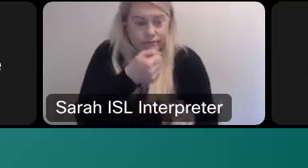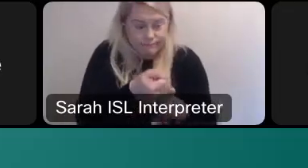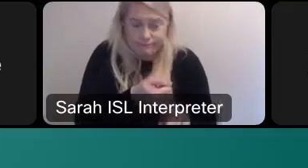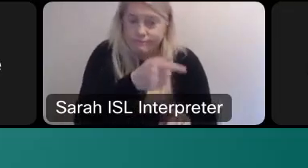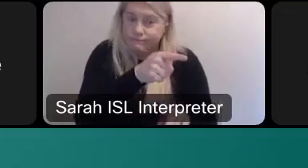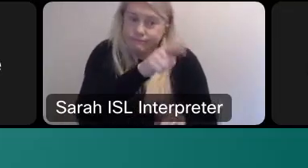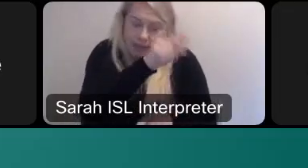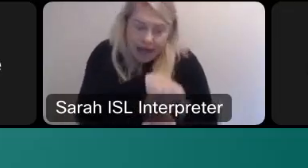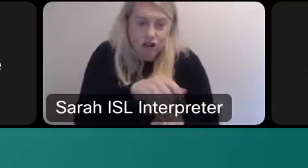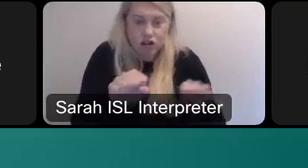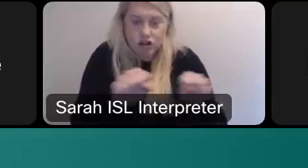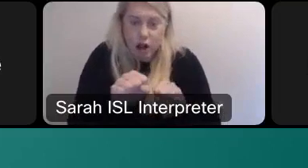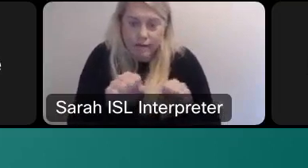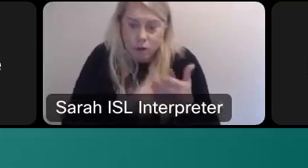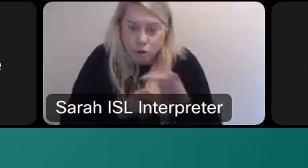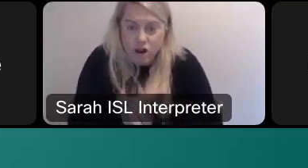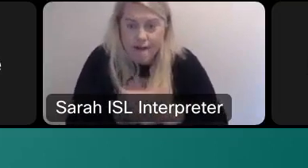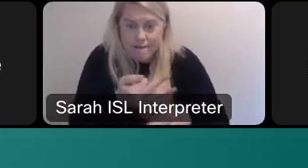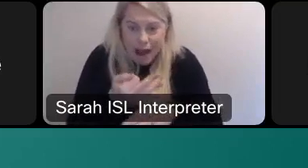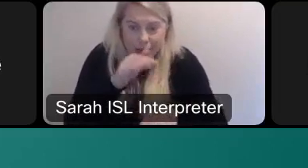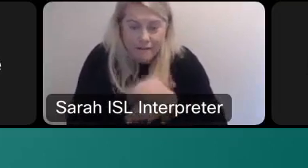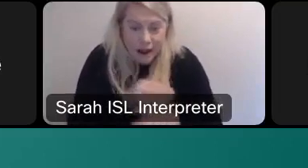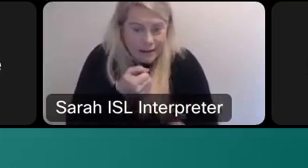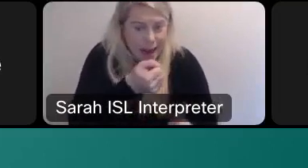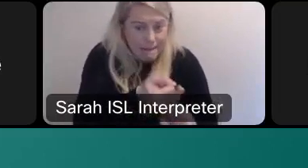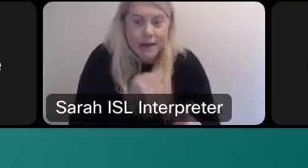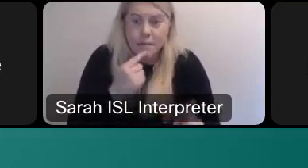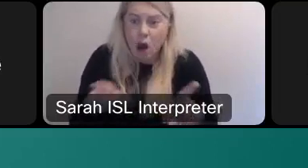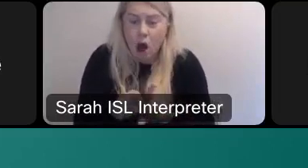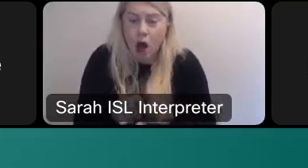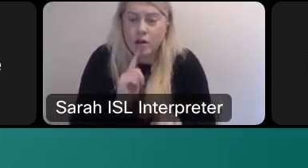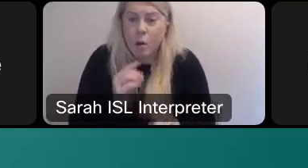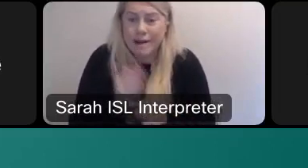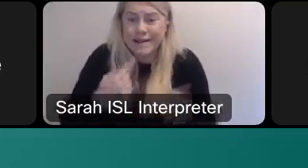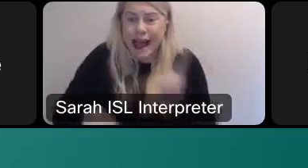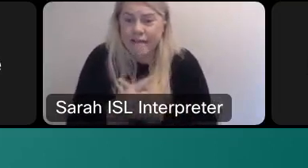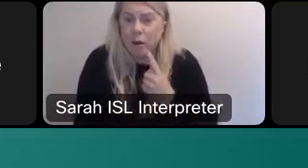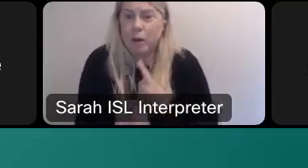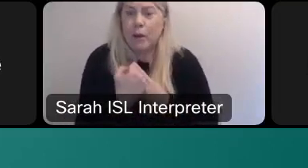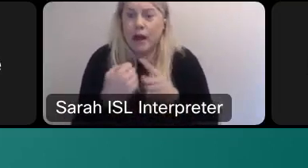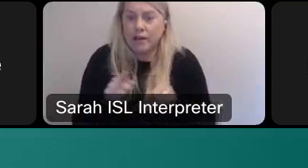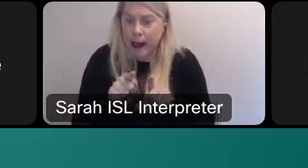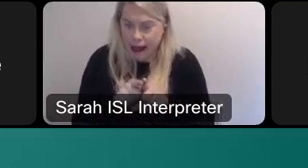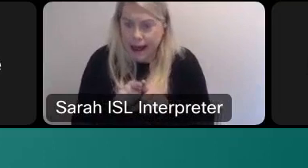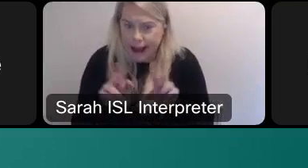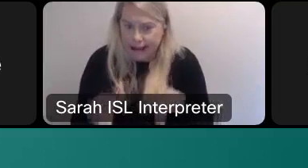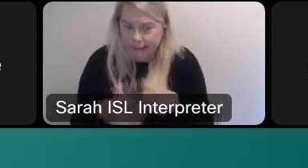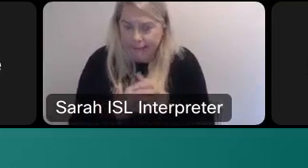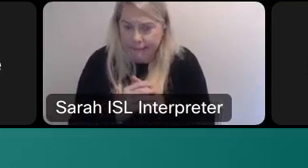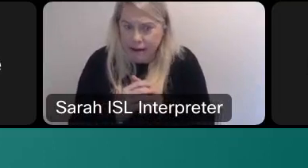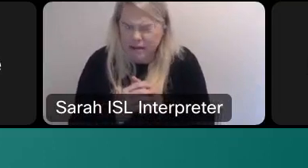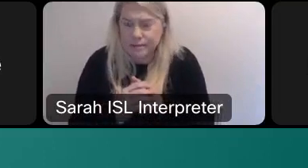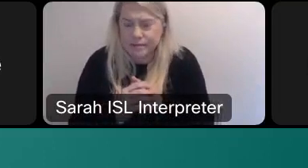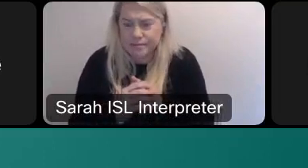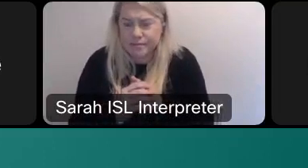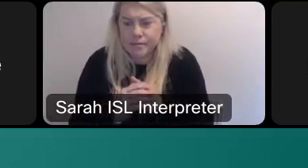friends. But it does have a significant impact on our staff. It can have a significant impact on our staff. We